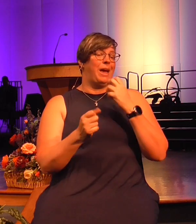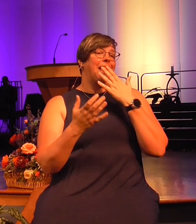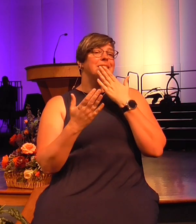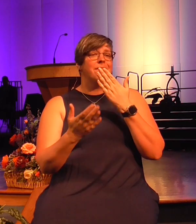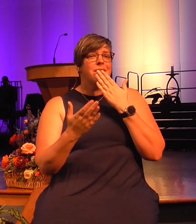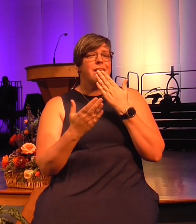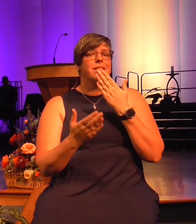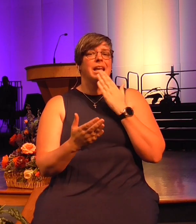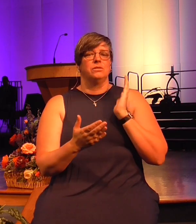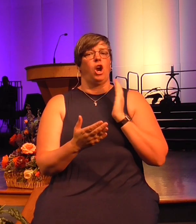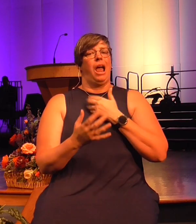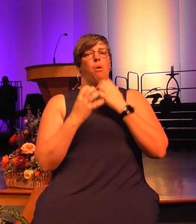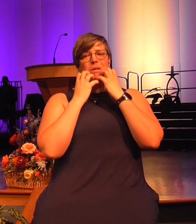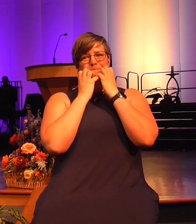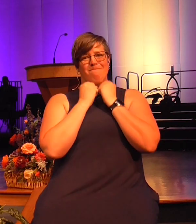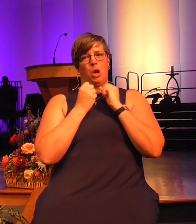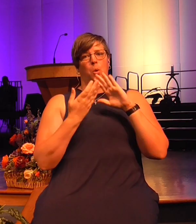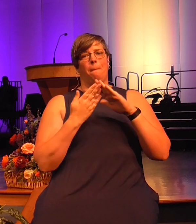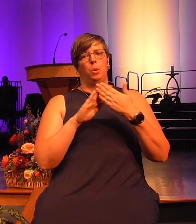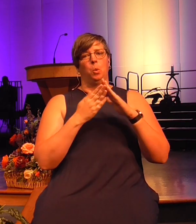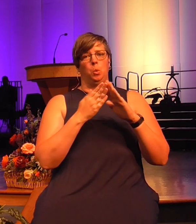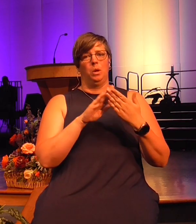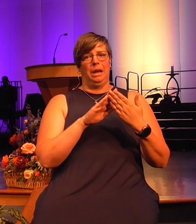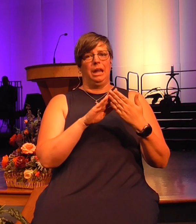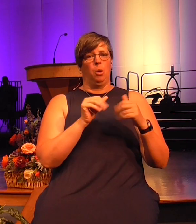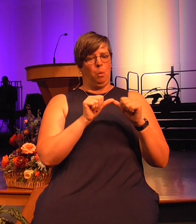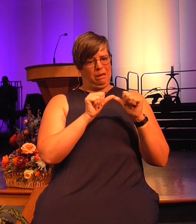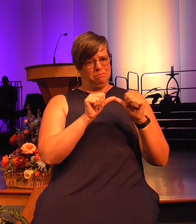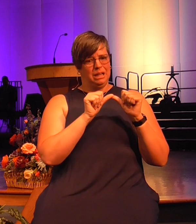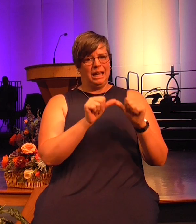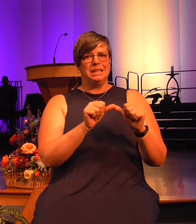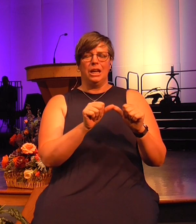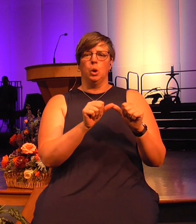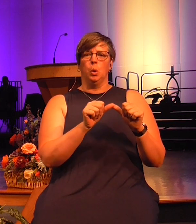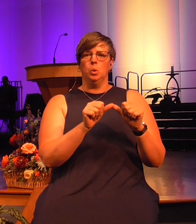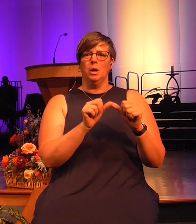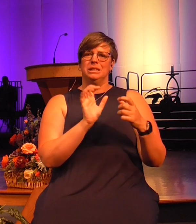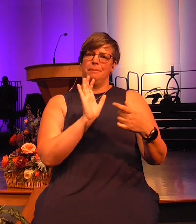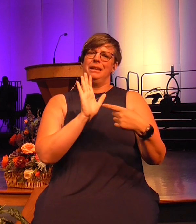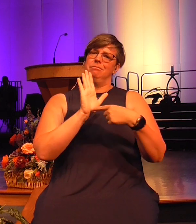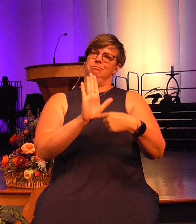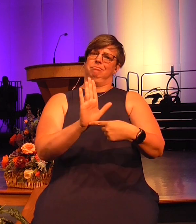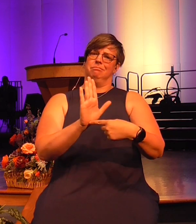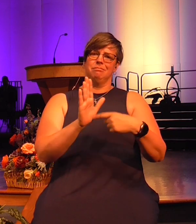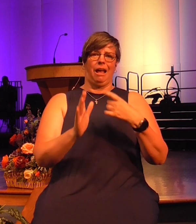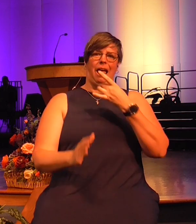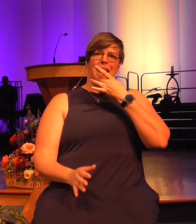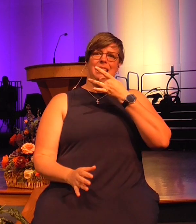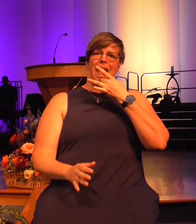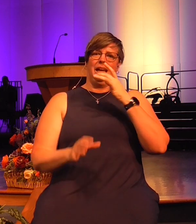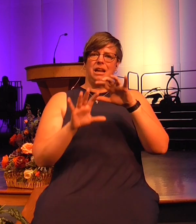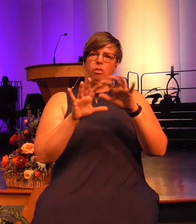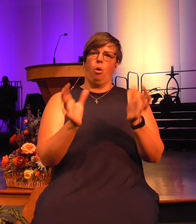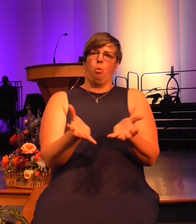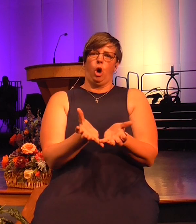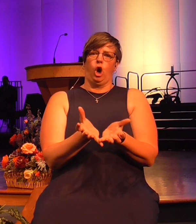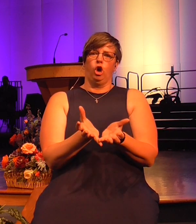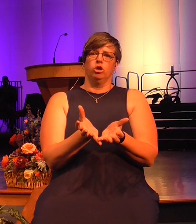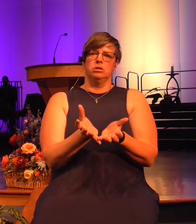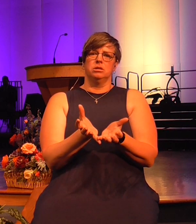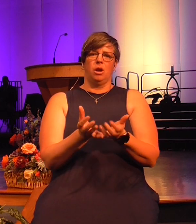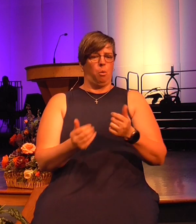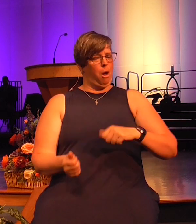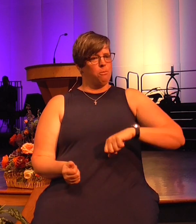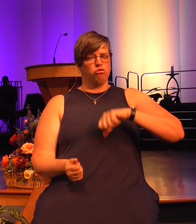And I give thanks for our beloved Mile High community, how we continue to be a lighthouse in the world, to shine our